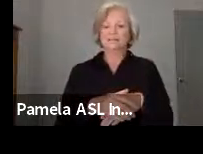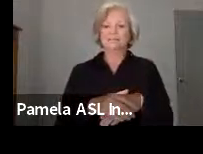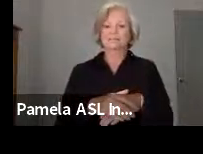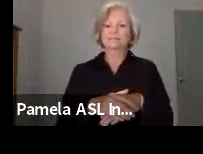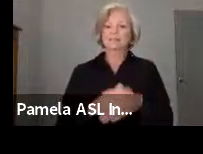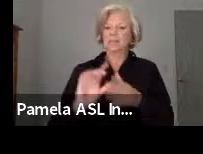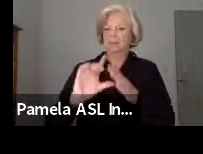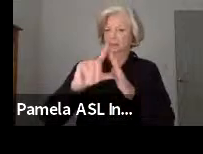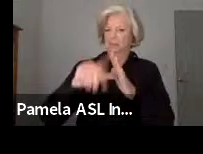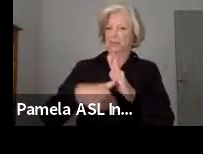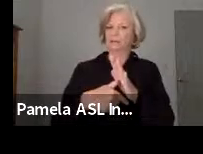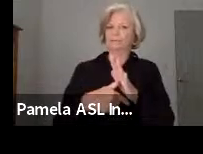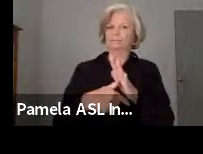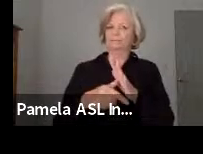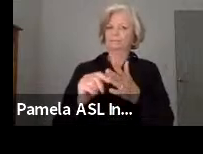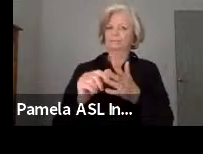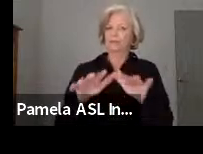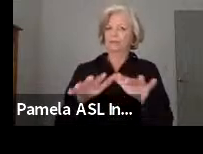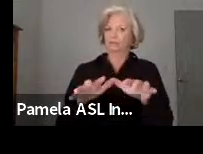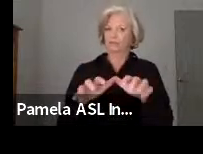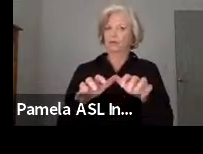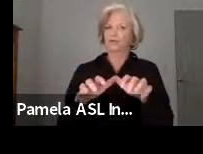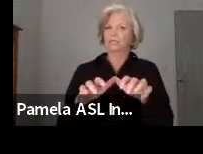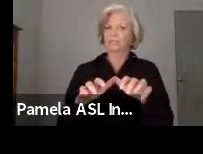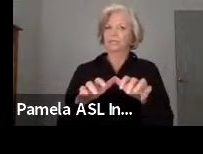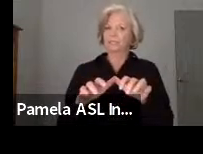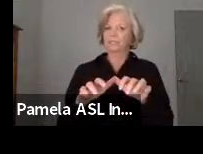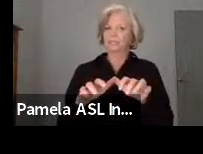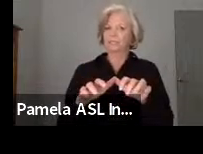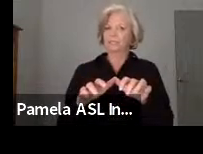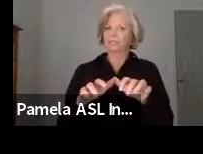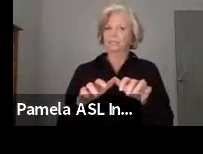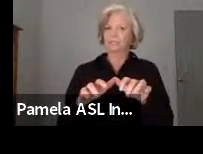will. We need to be set up for the interpreters.